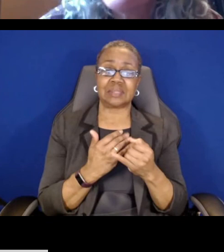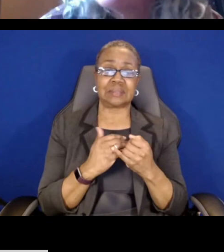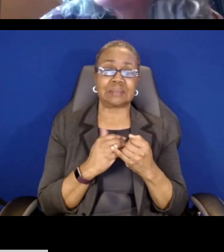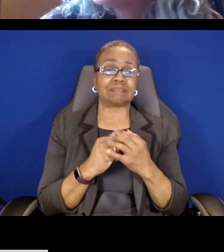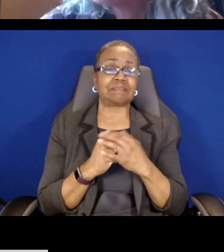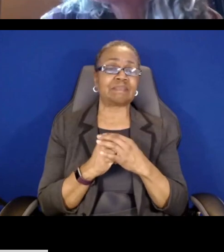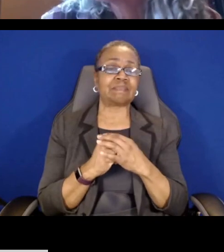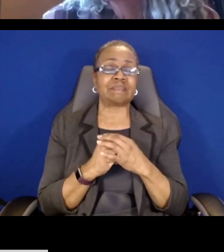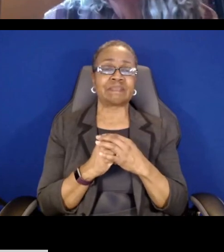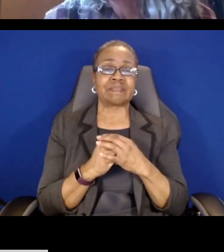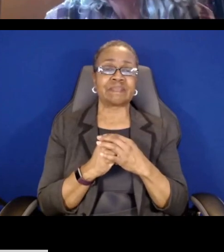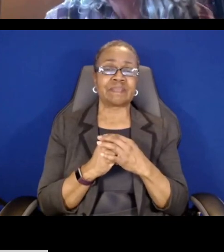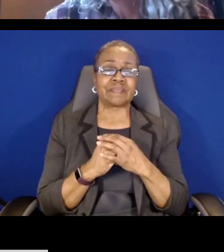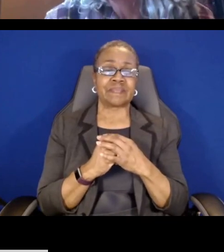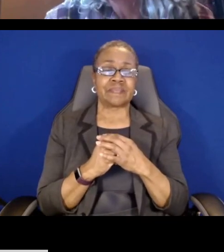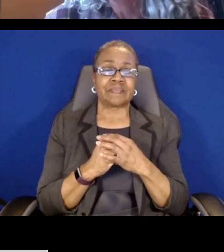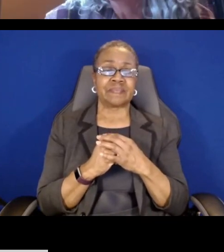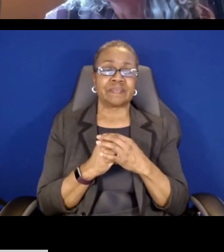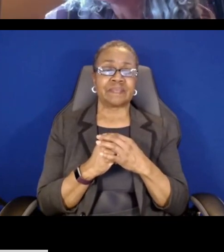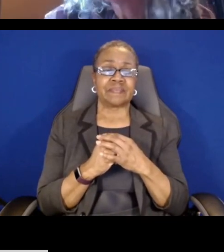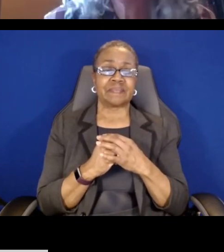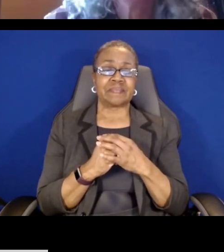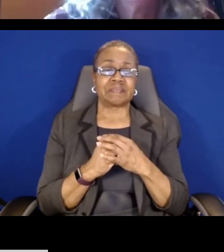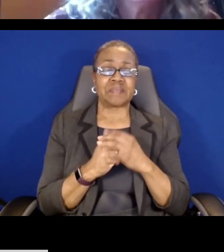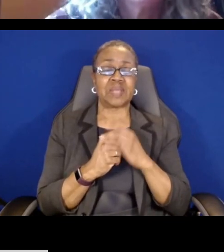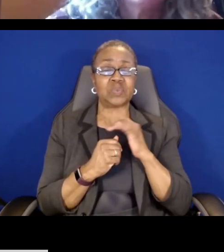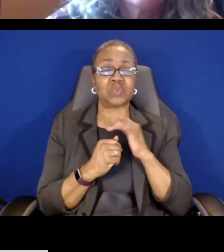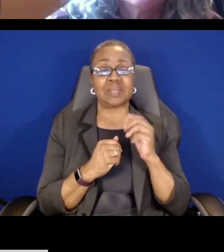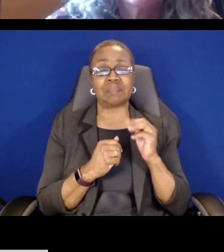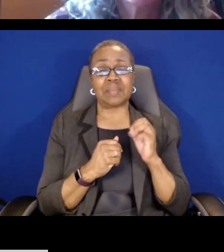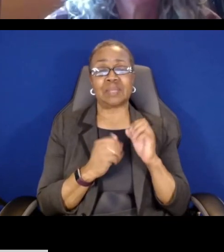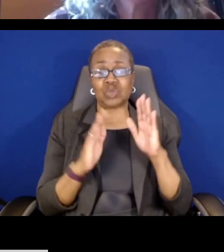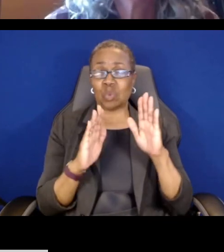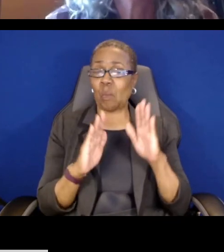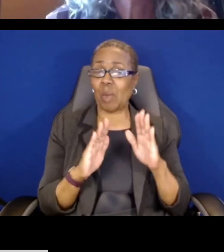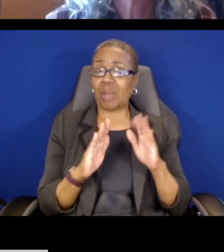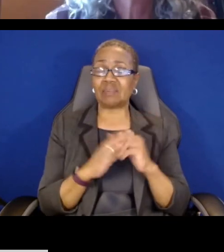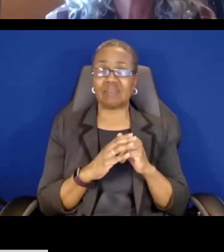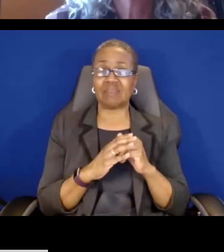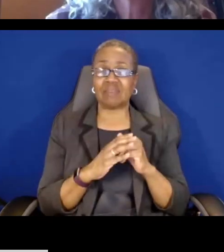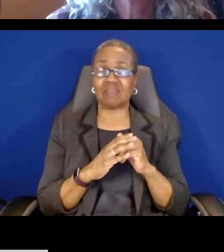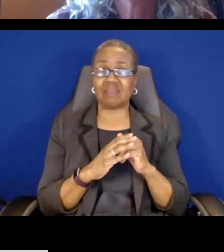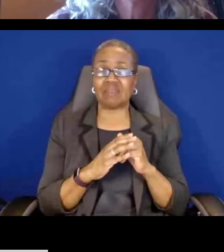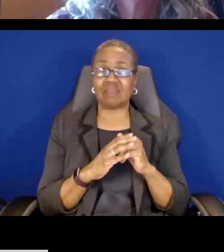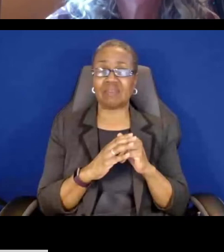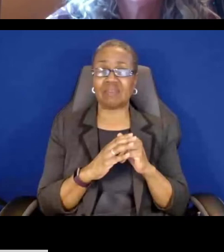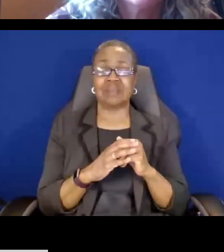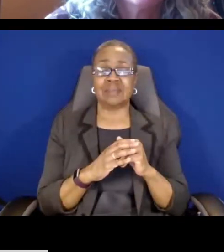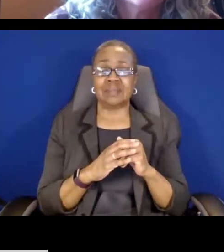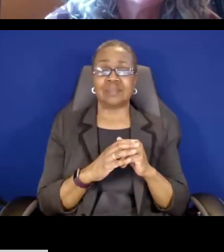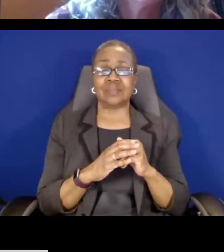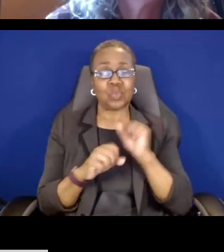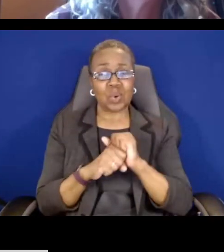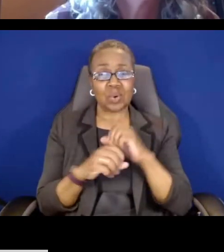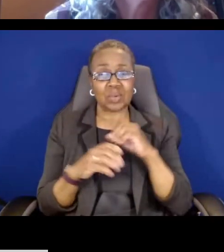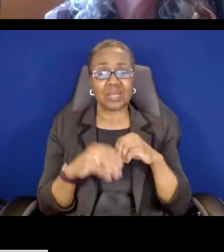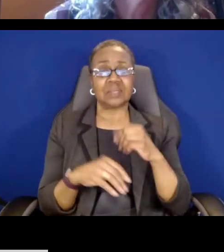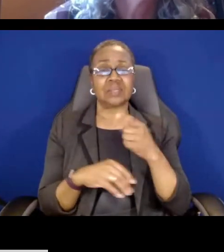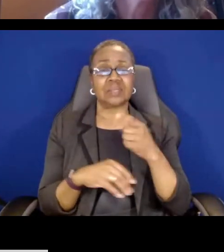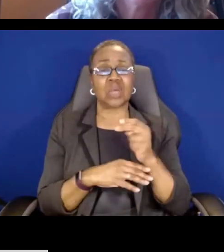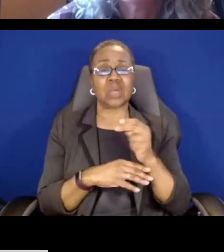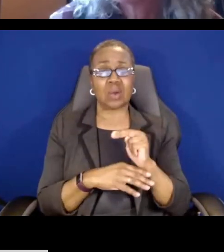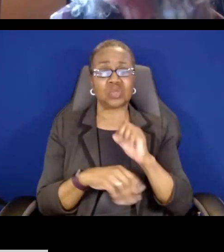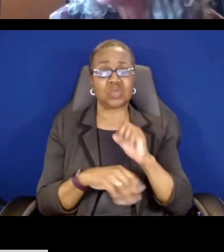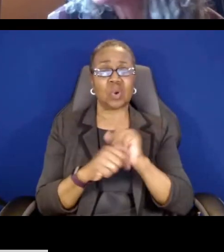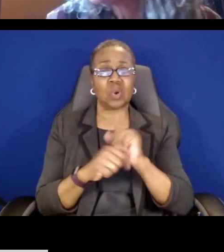you know, it's been so wonderful to be in the gardens, to work with Joanna. You know,